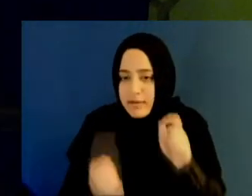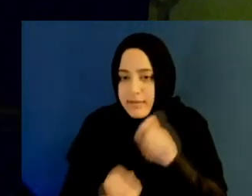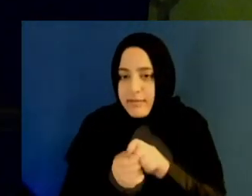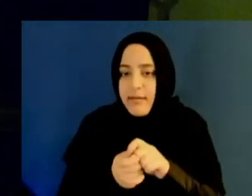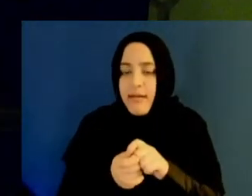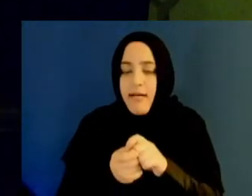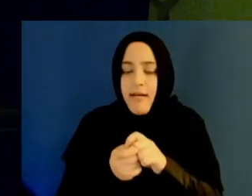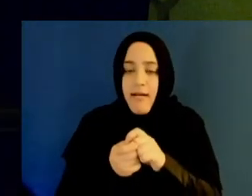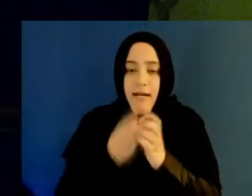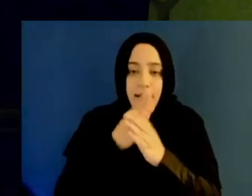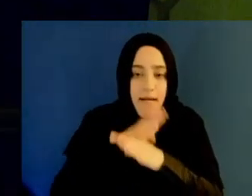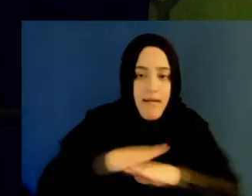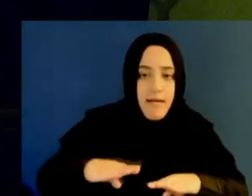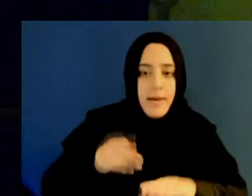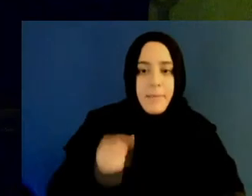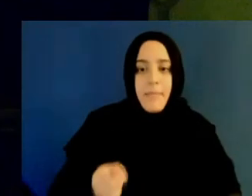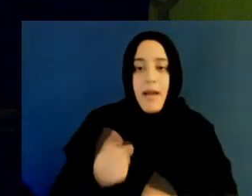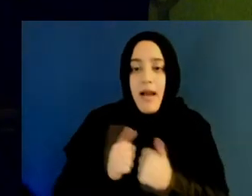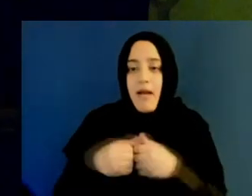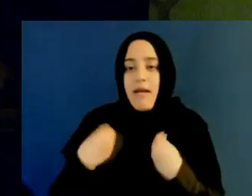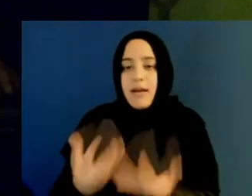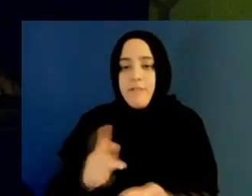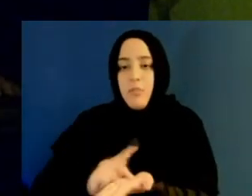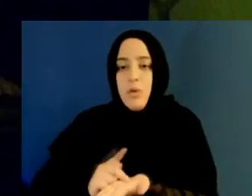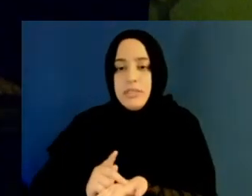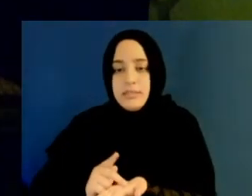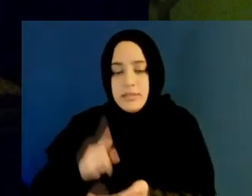poison for Imam Zainul Abideen.